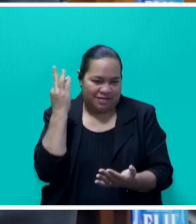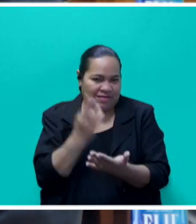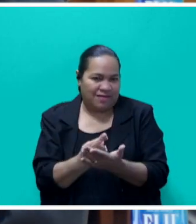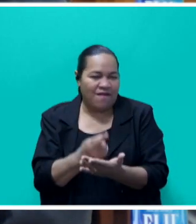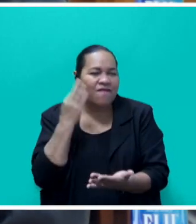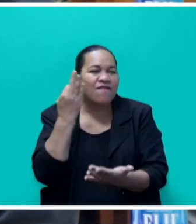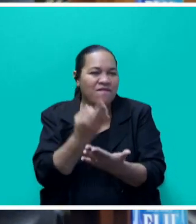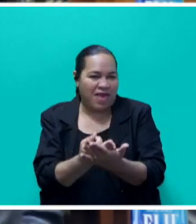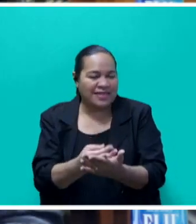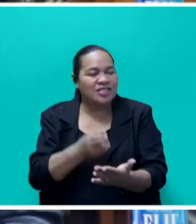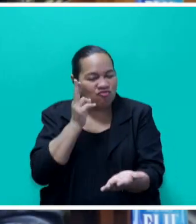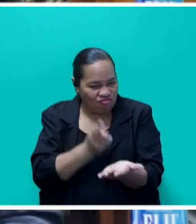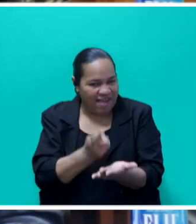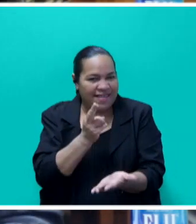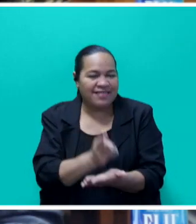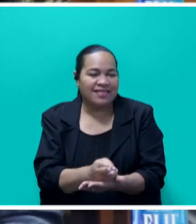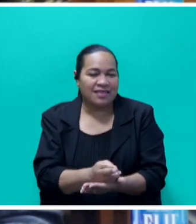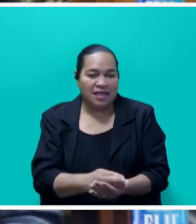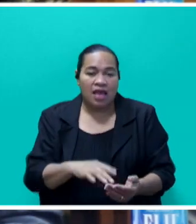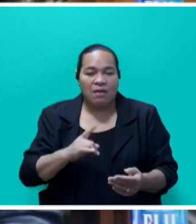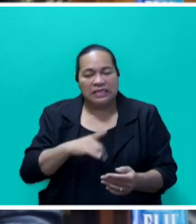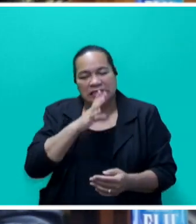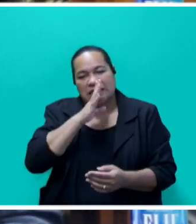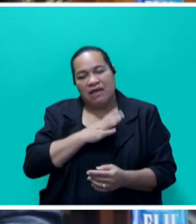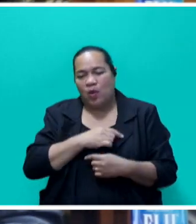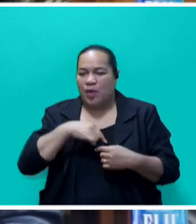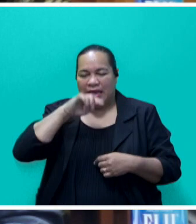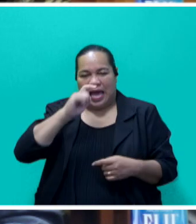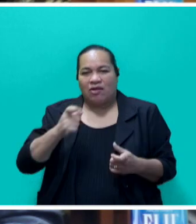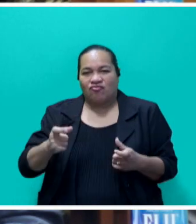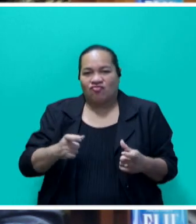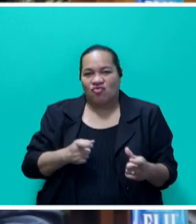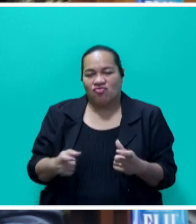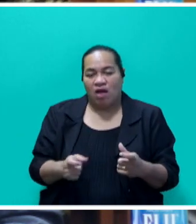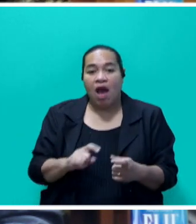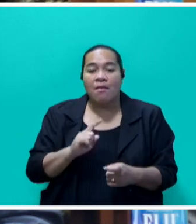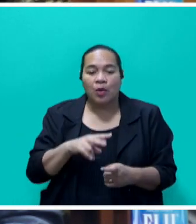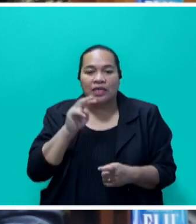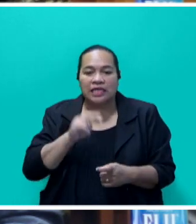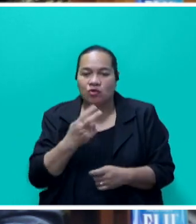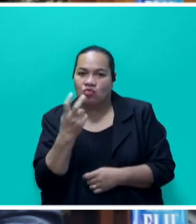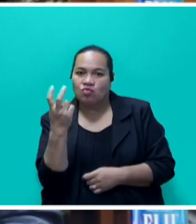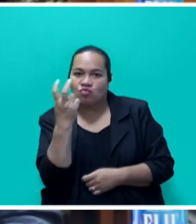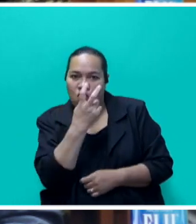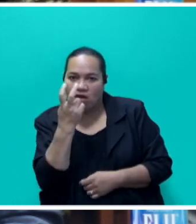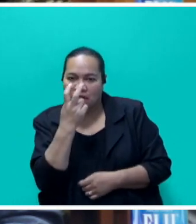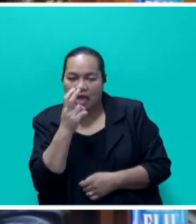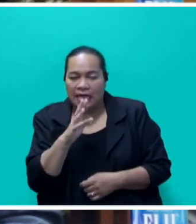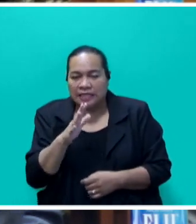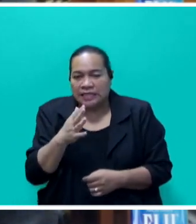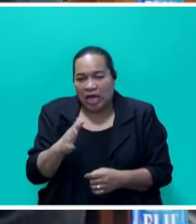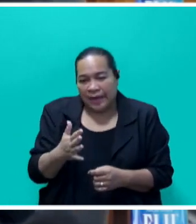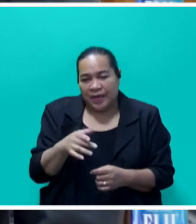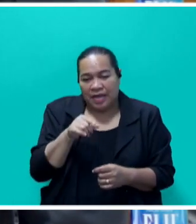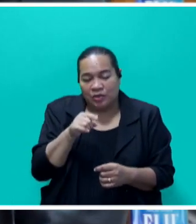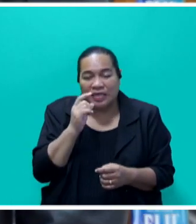reality. And unfortunately, it's something that we cannot control, but we need to monitor and perhaps keep